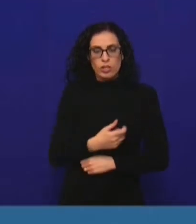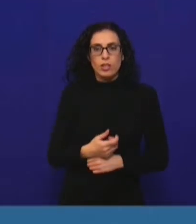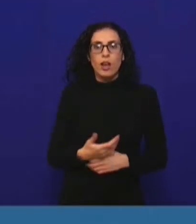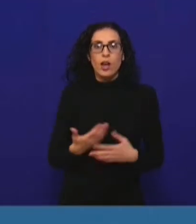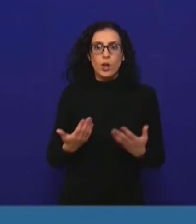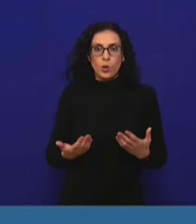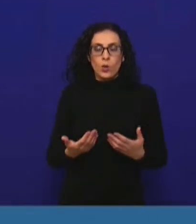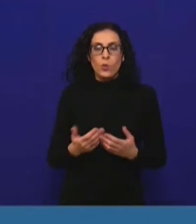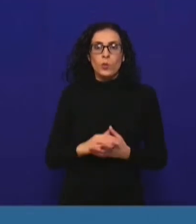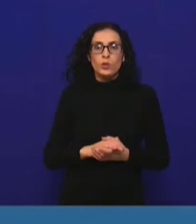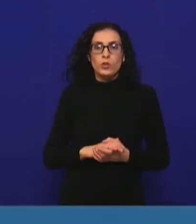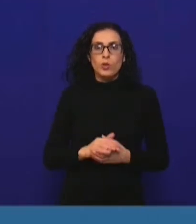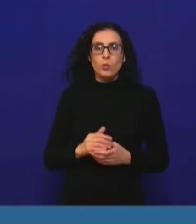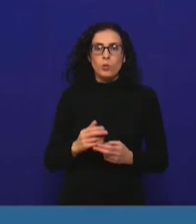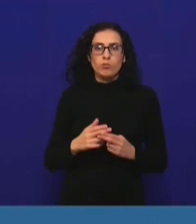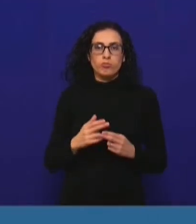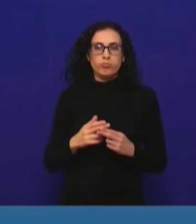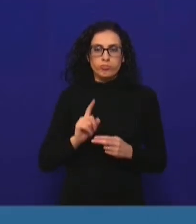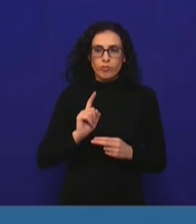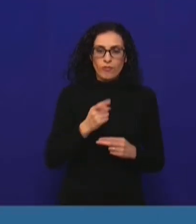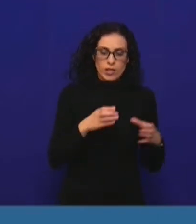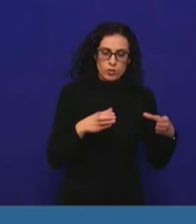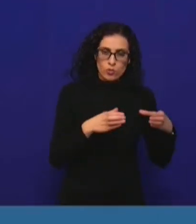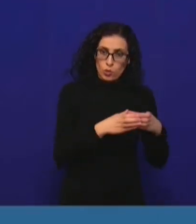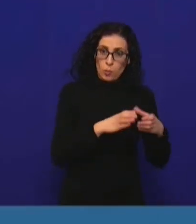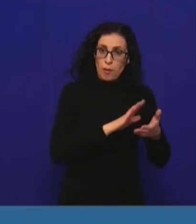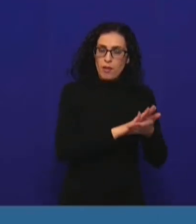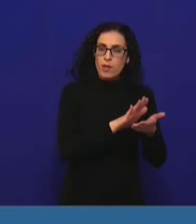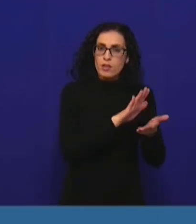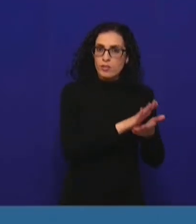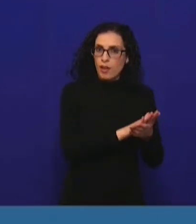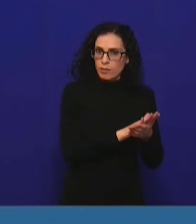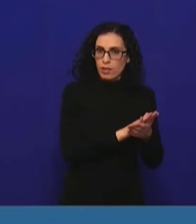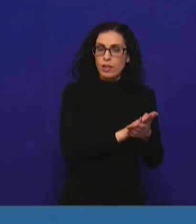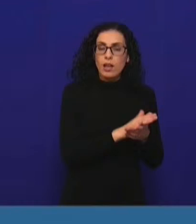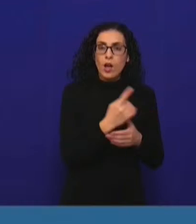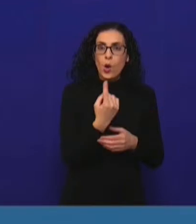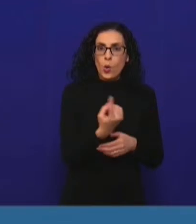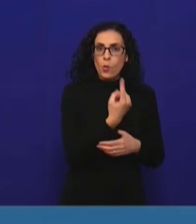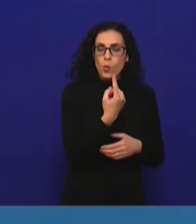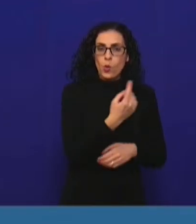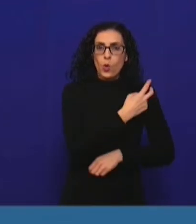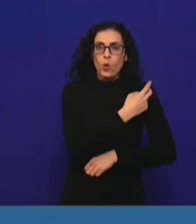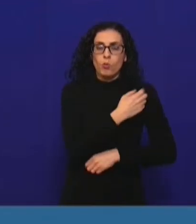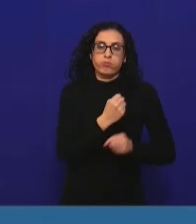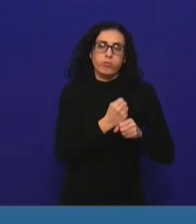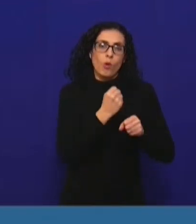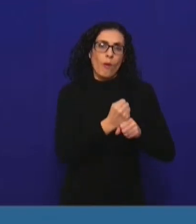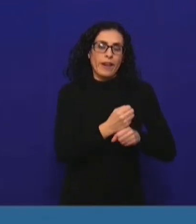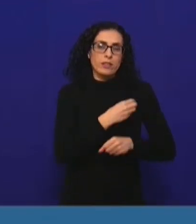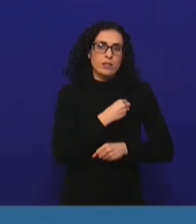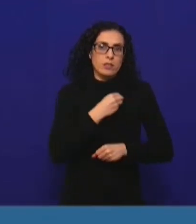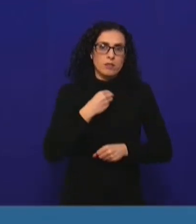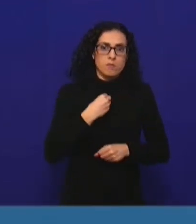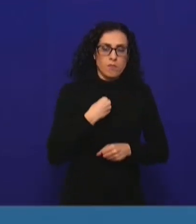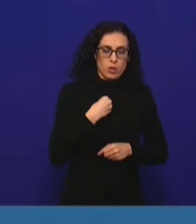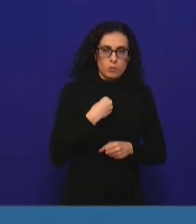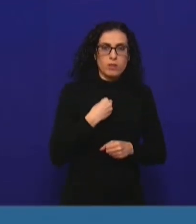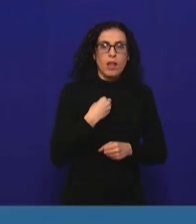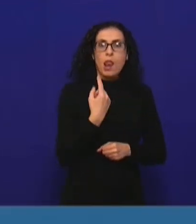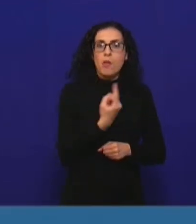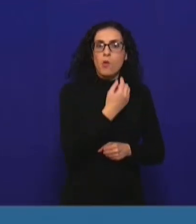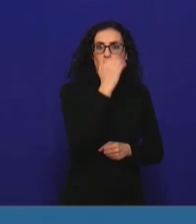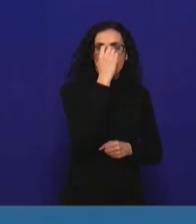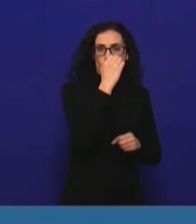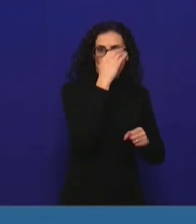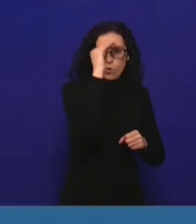we have covered the first cohort of vaccinations including people who work in clinical settings, elderly homes, both the